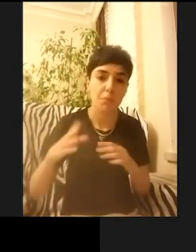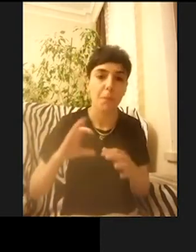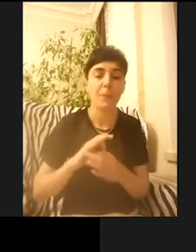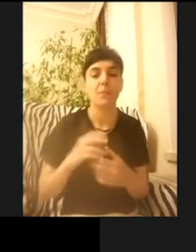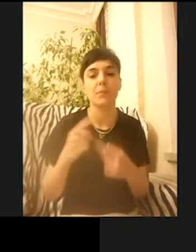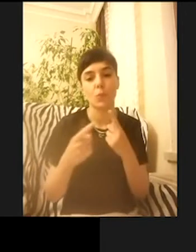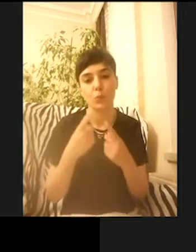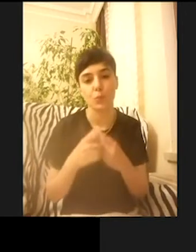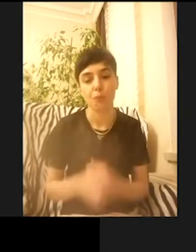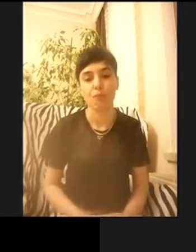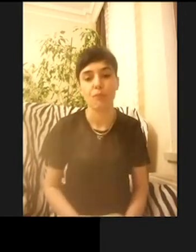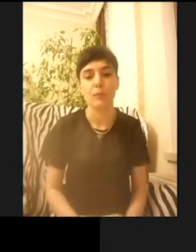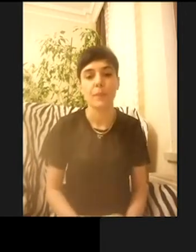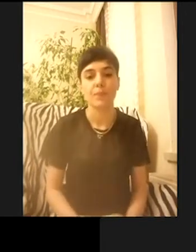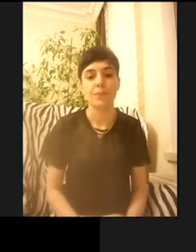subjectivity. So